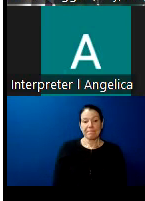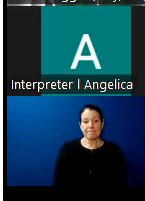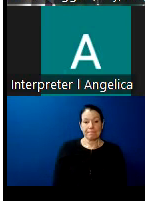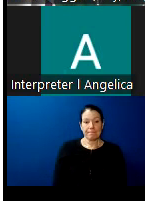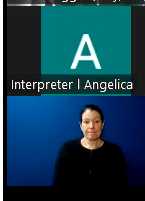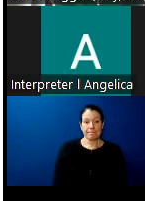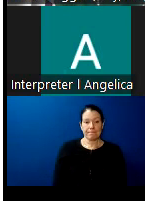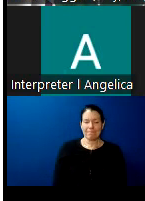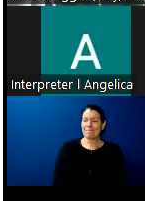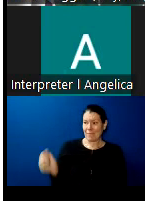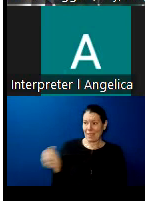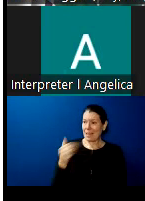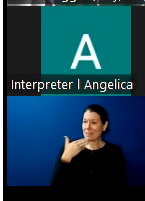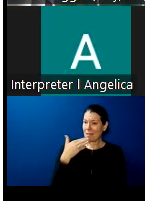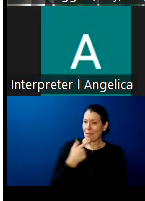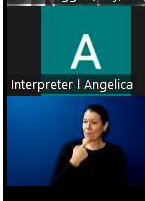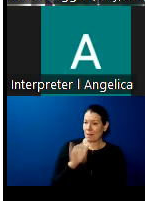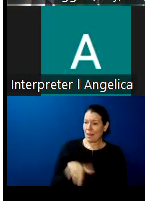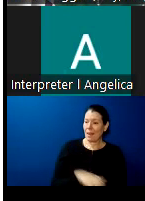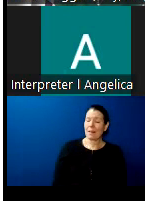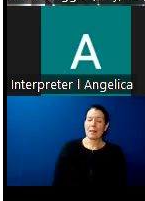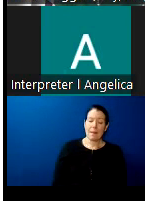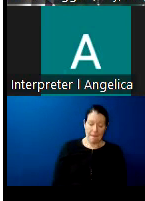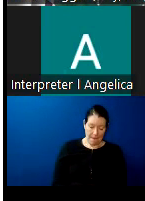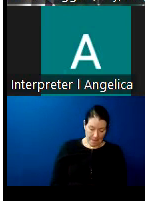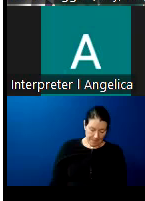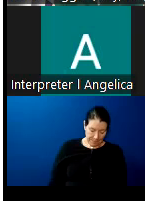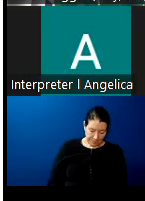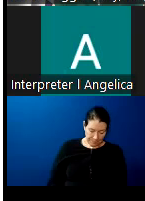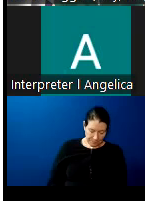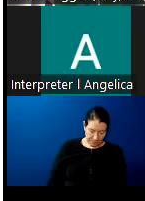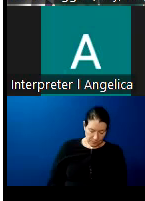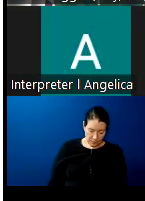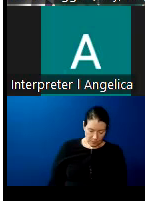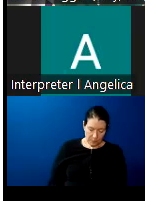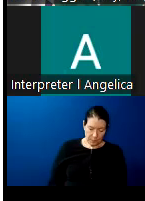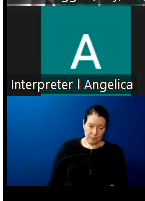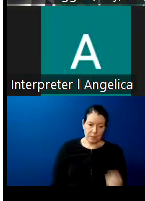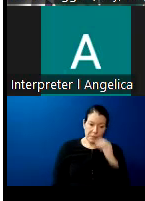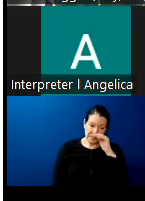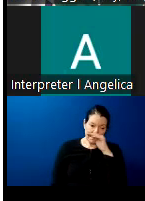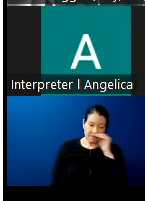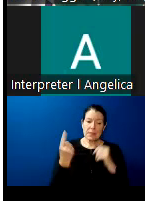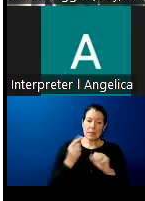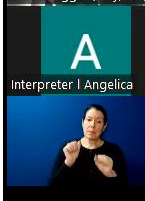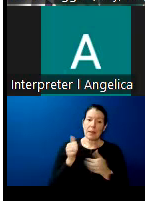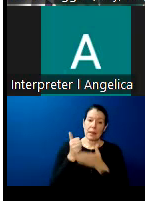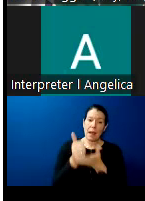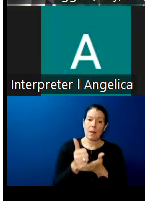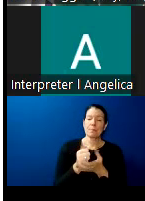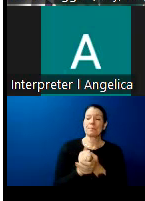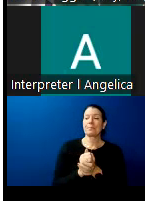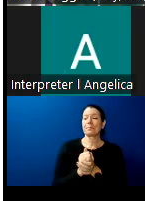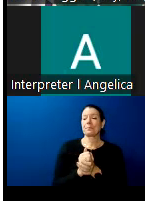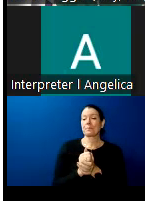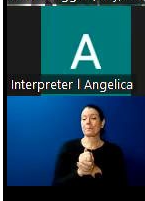Yeah, absolutely. Thank you for mentioning that. And I think too, something that can be helpful is even if you